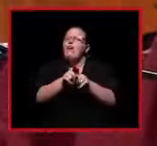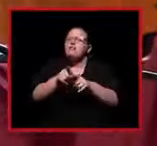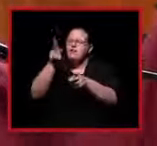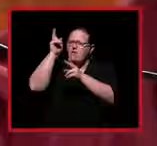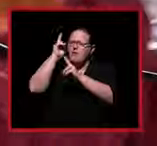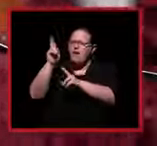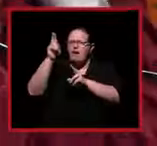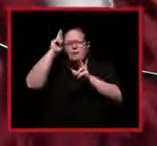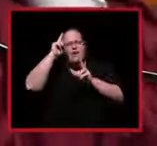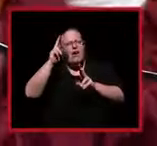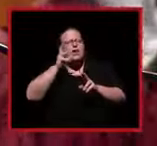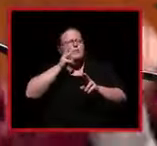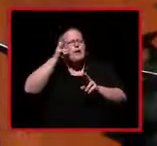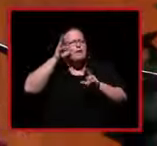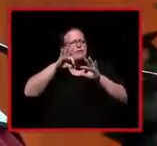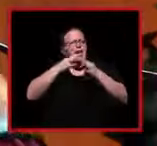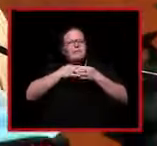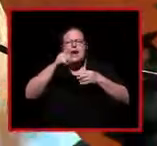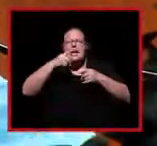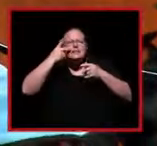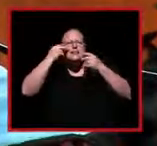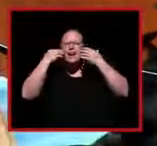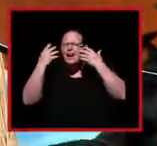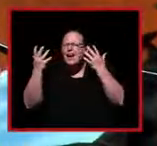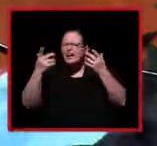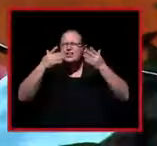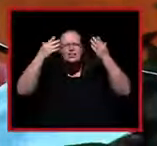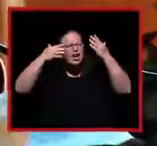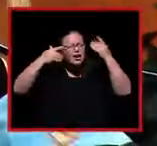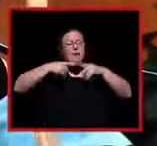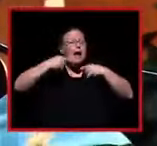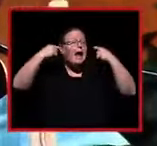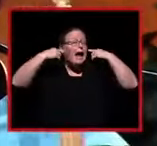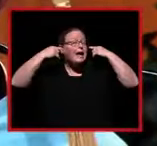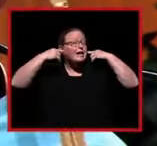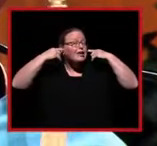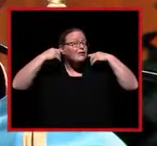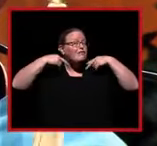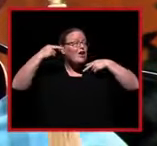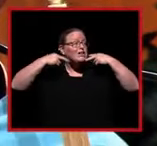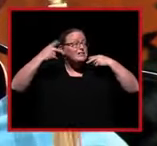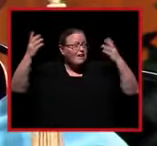I can't see because you're in the dark, but I can hear you making a lot of noise.